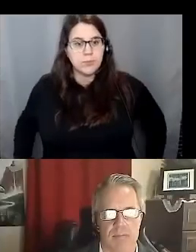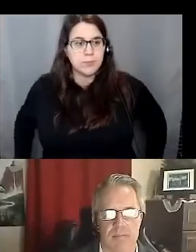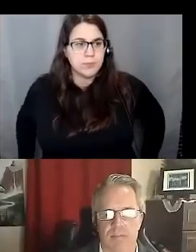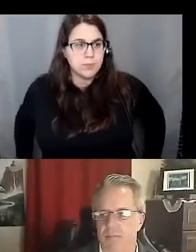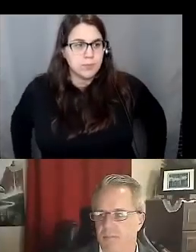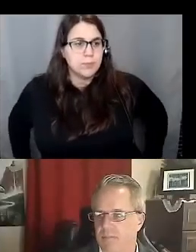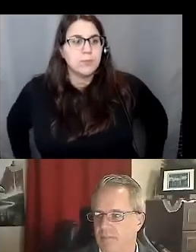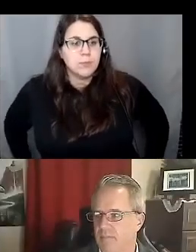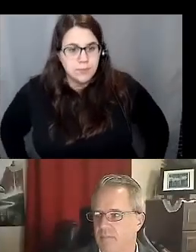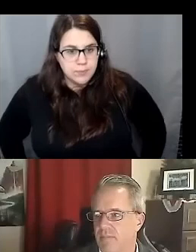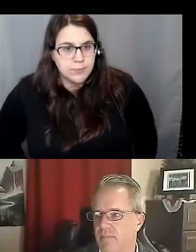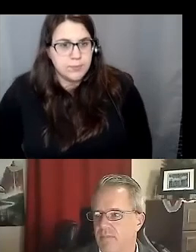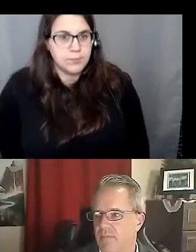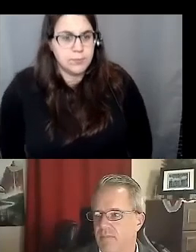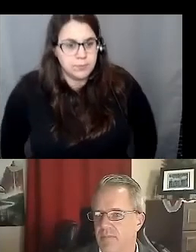Okay.